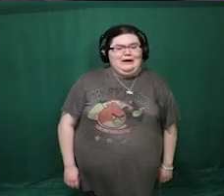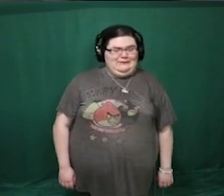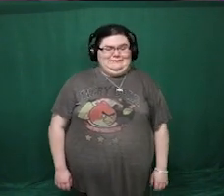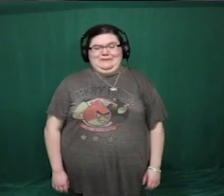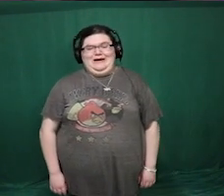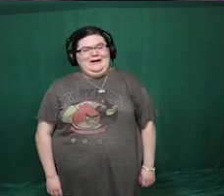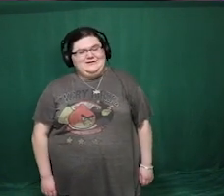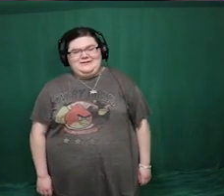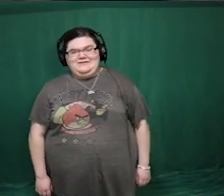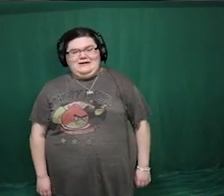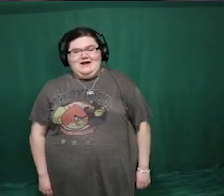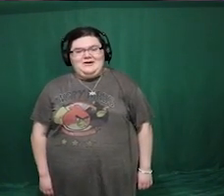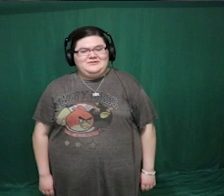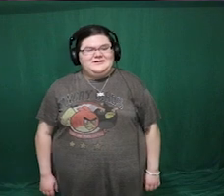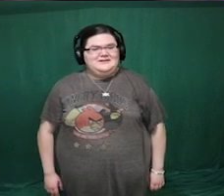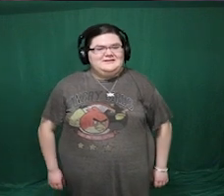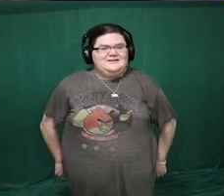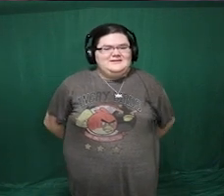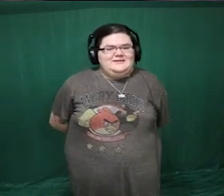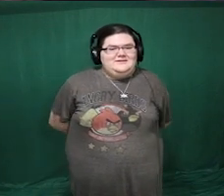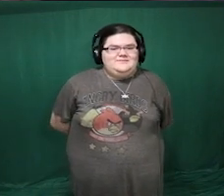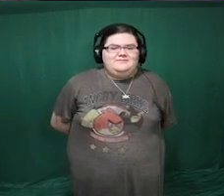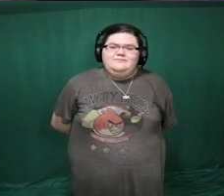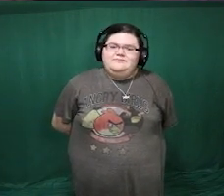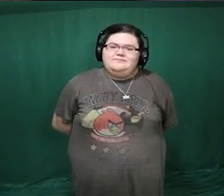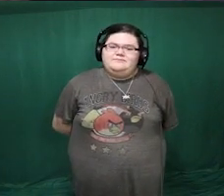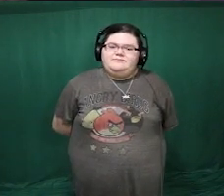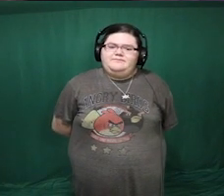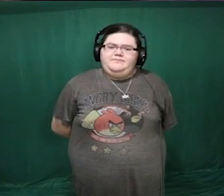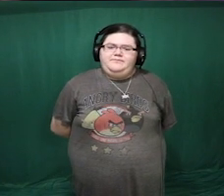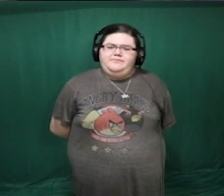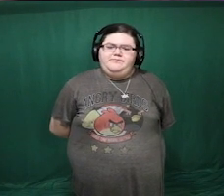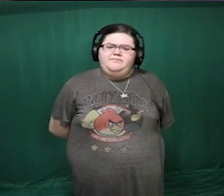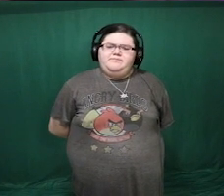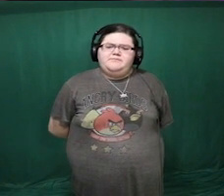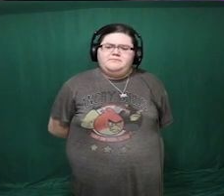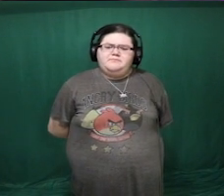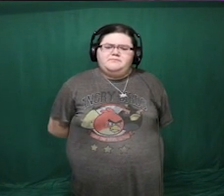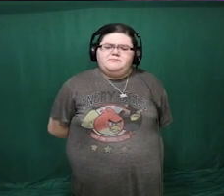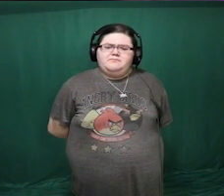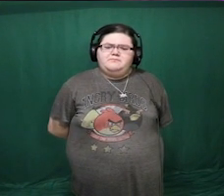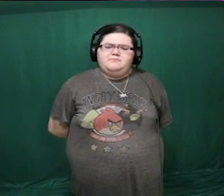right. Don't know how. We don't want this. Oh, no.